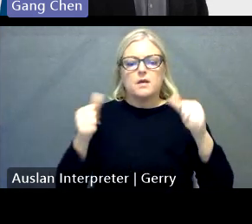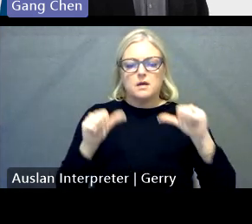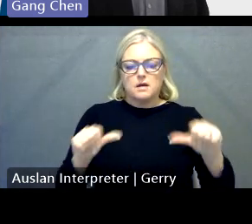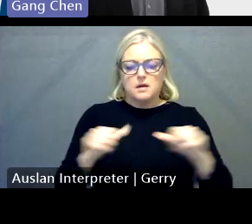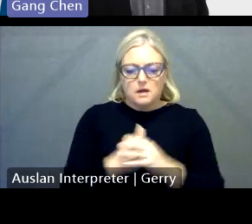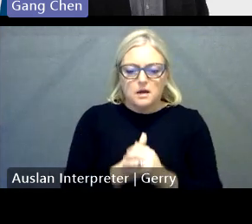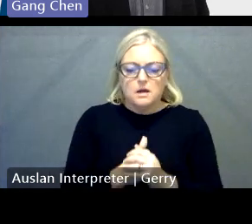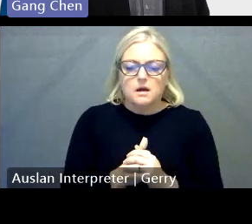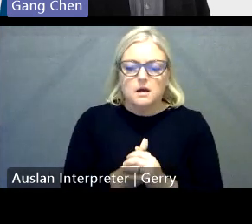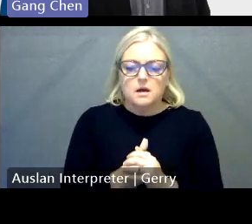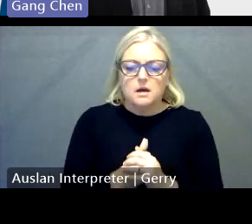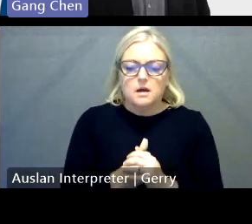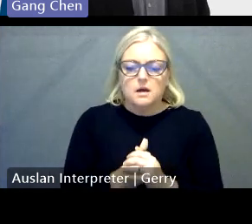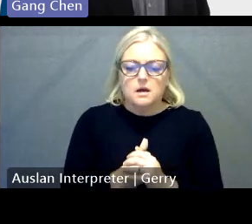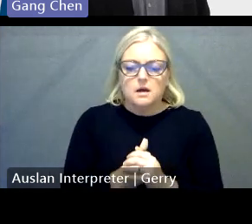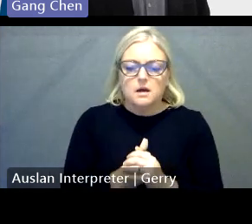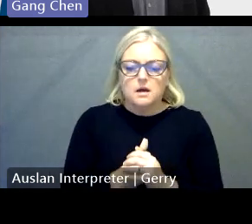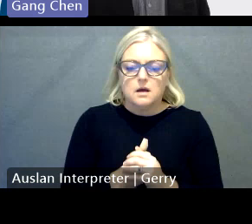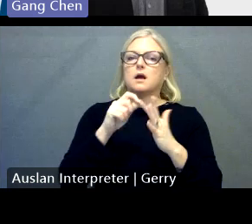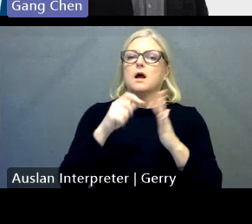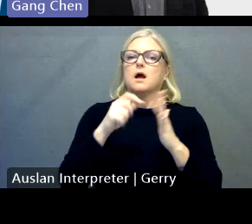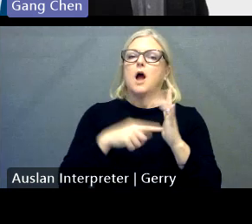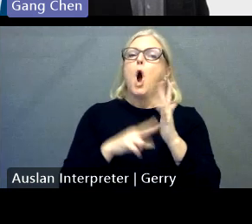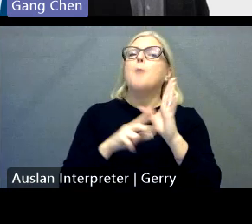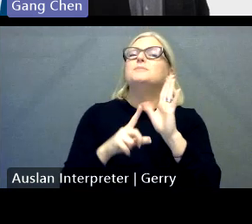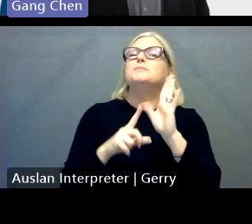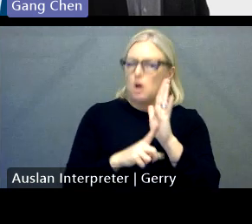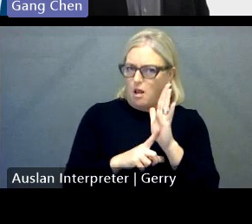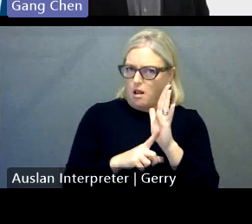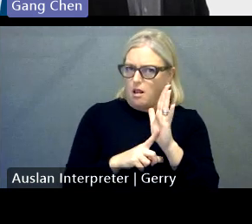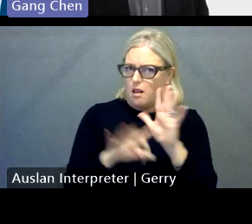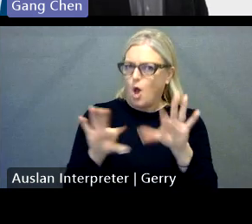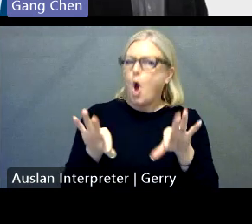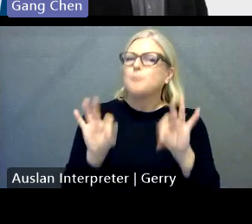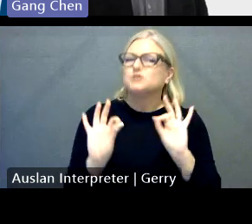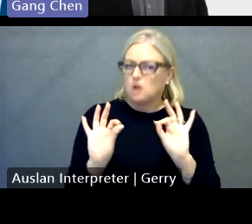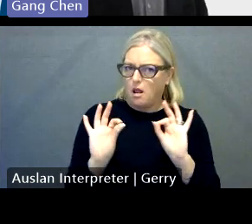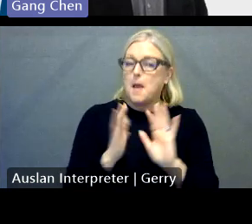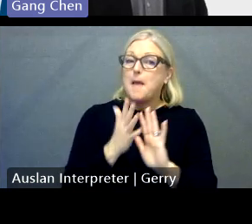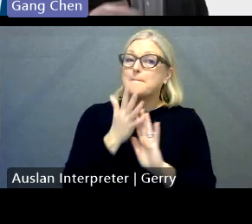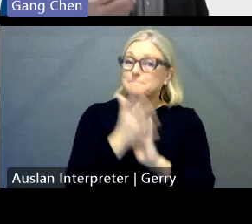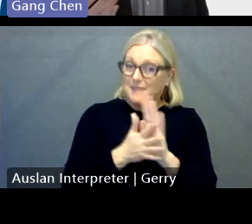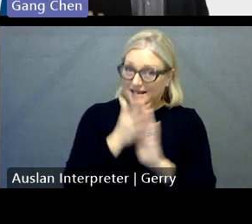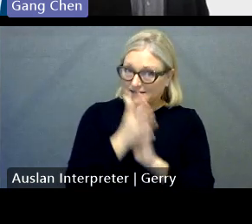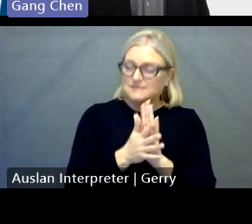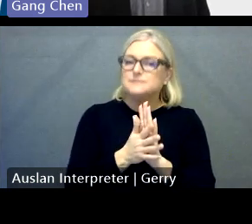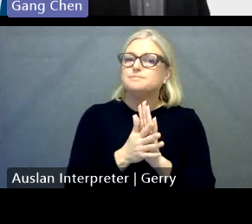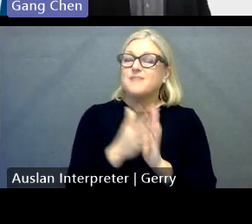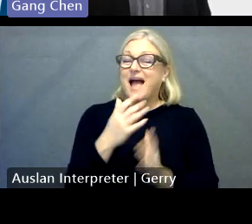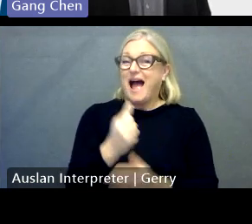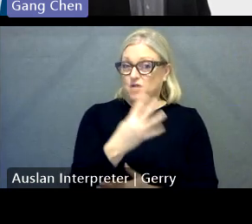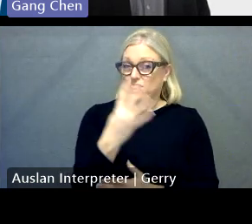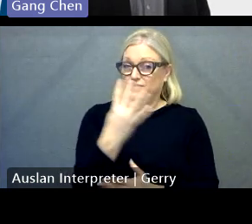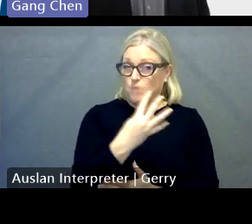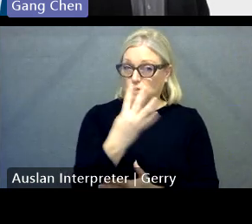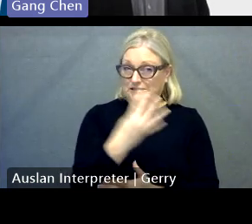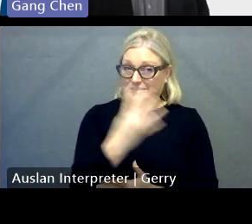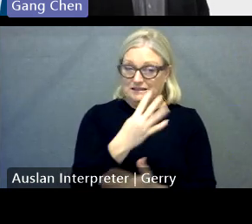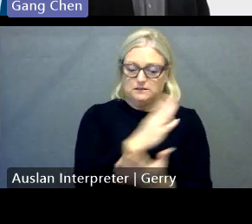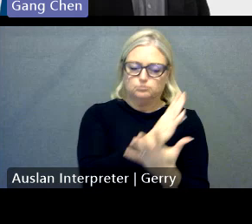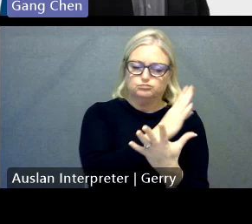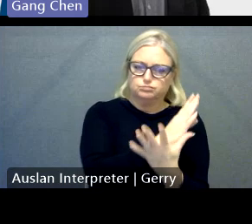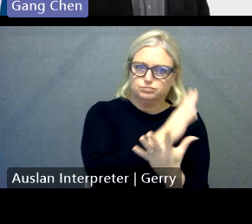optional section is aligned with each of the 14 items, in which we ask respondent to